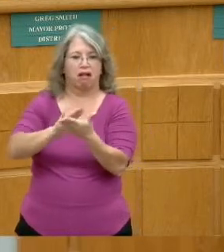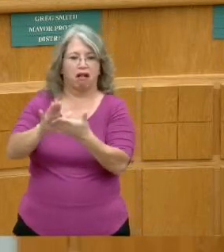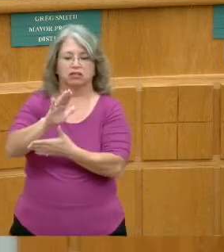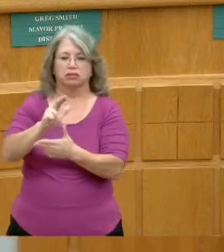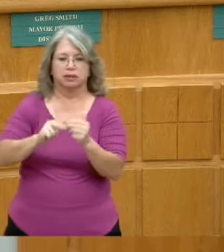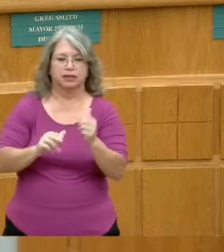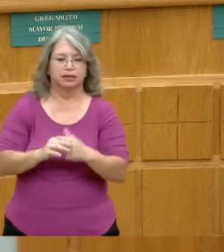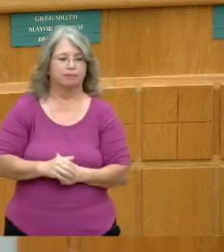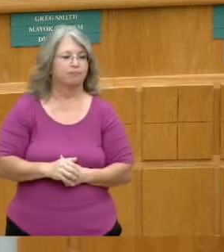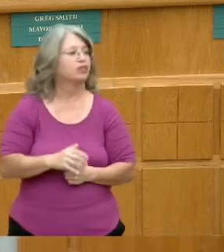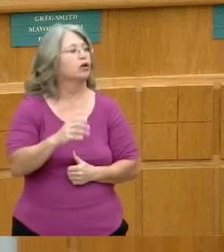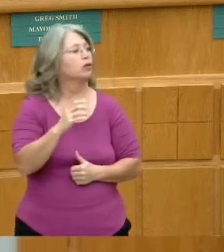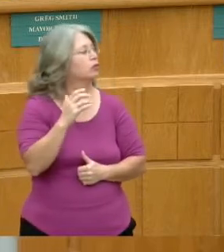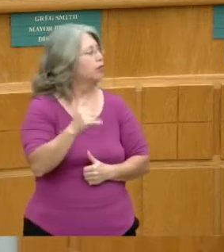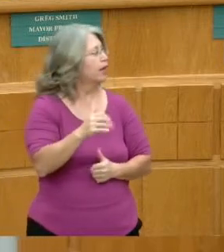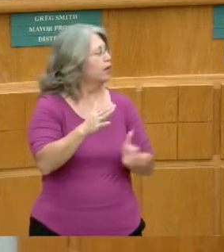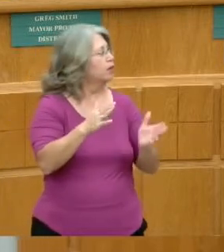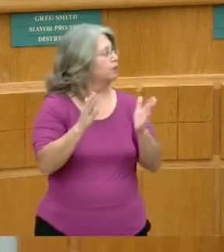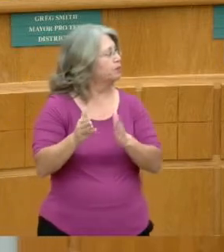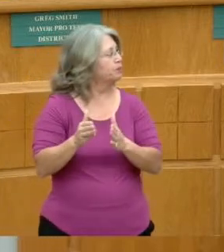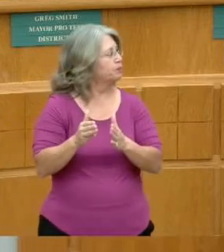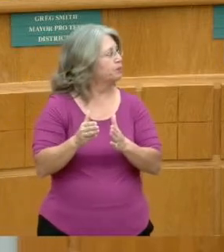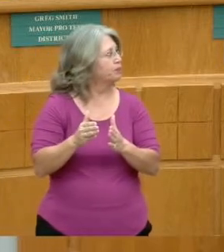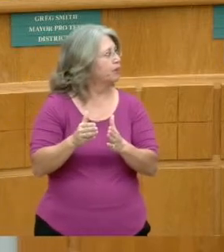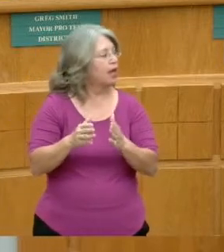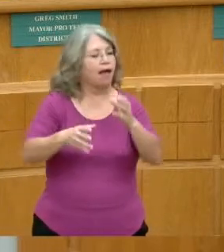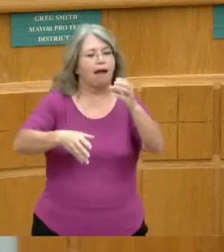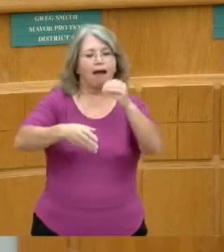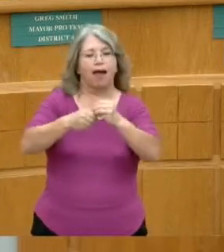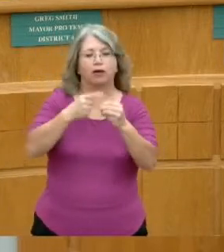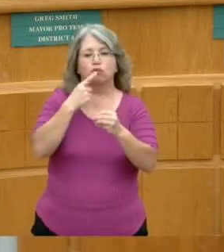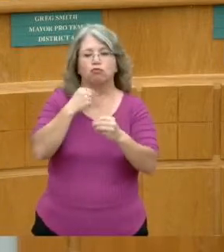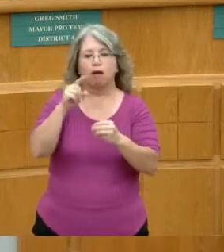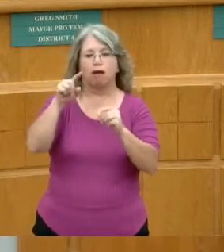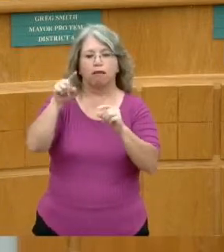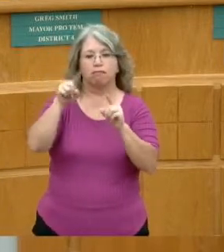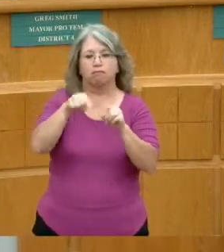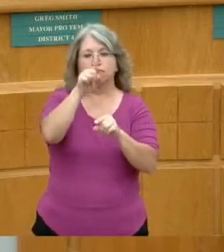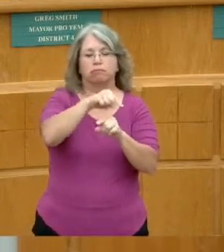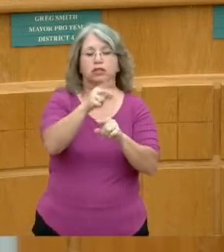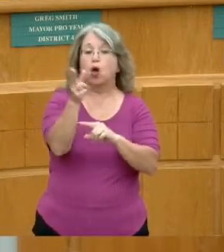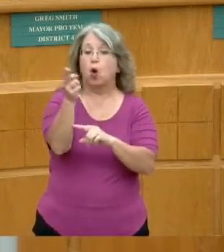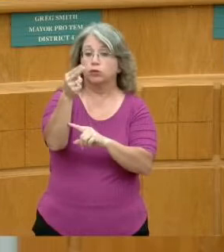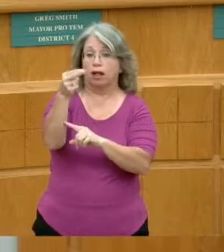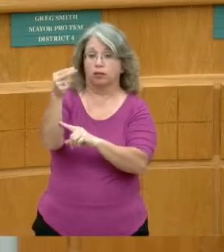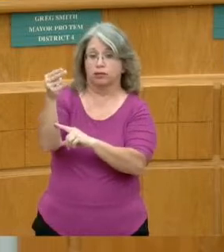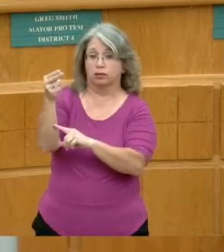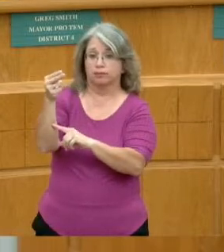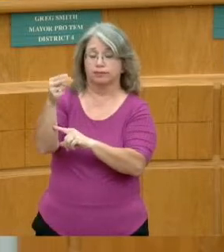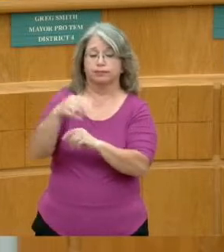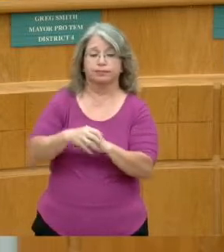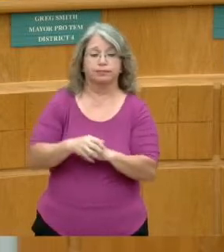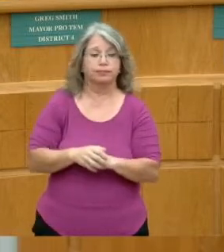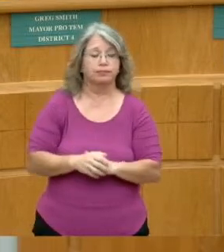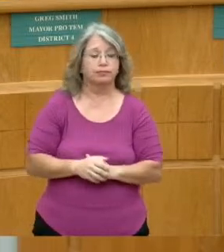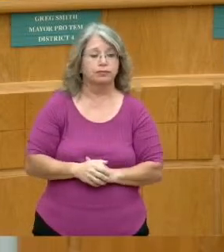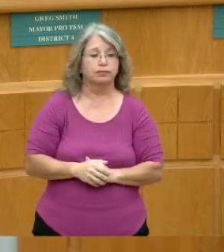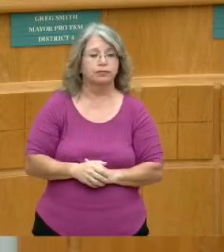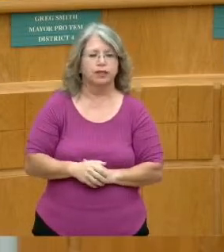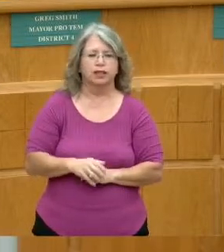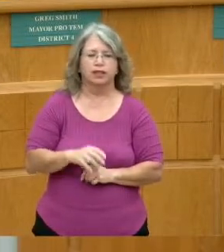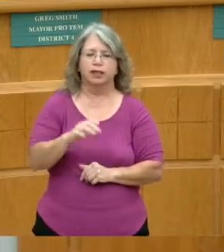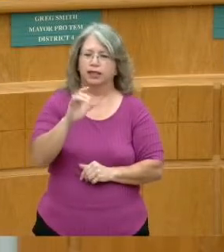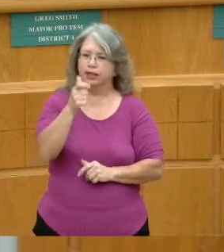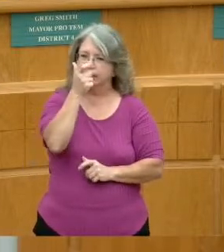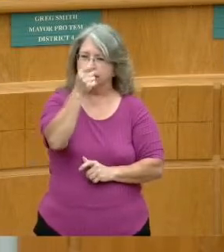to schools and hotels. Now, looking at the foot traffic at hotels is interesting because it gives us some sort of metric